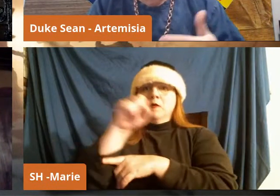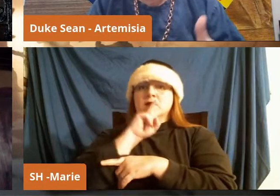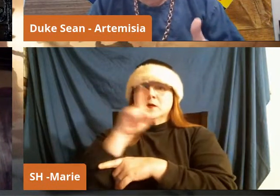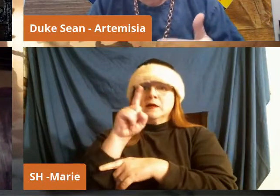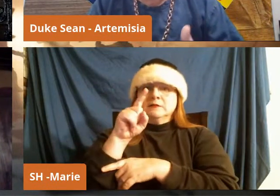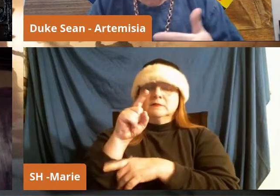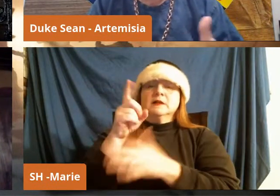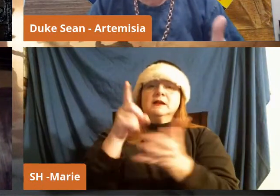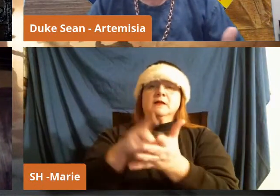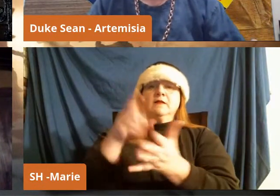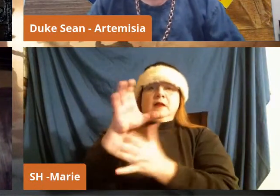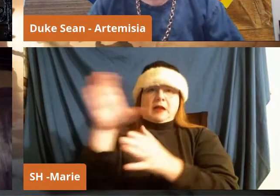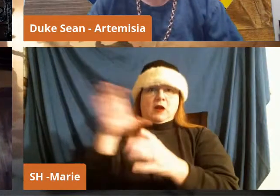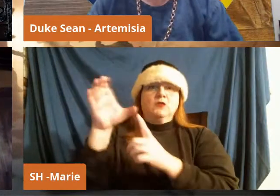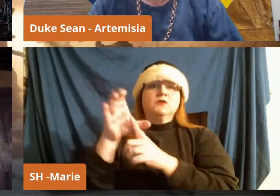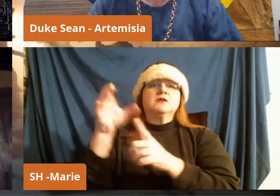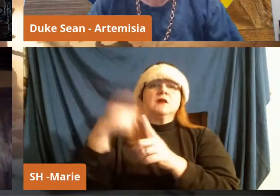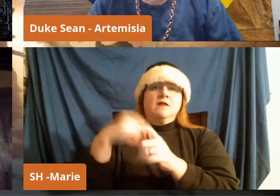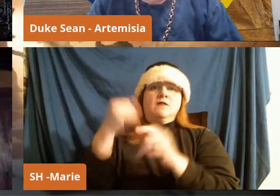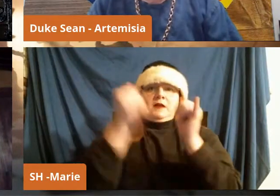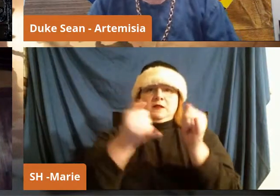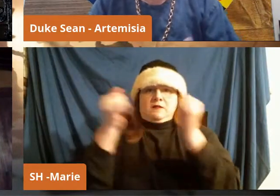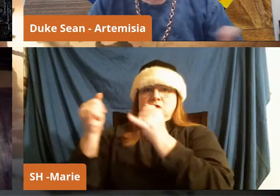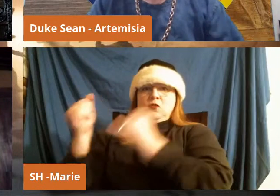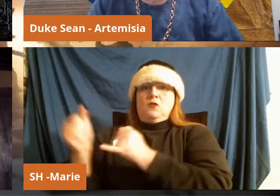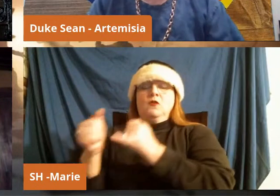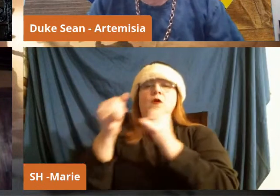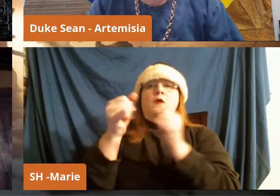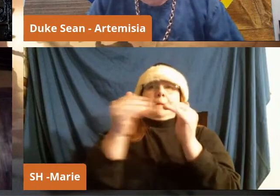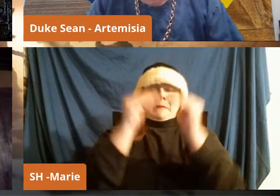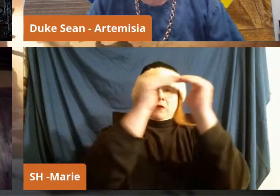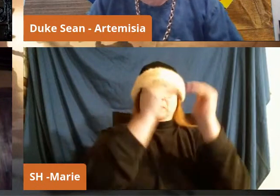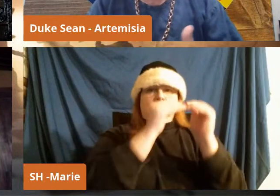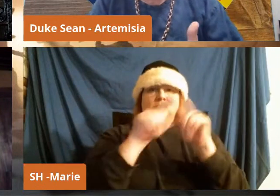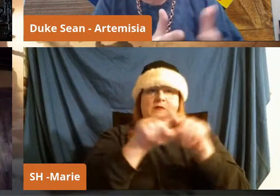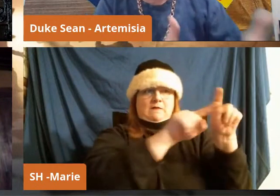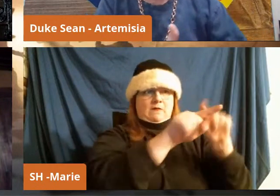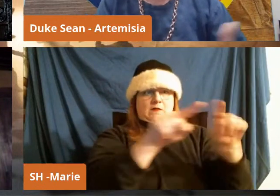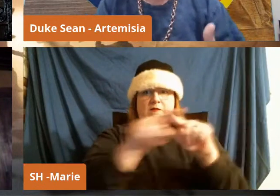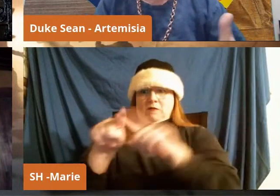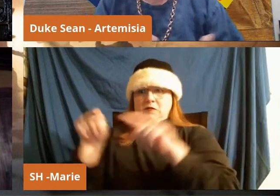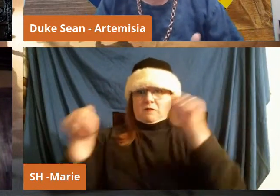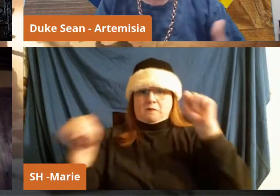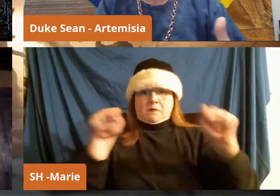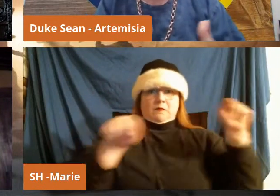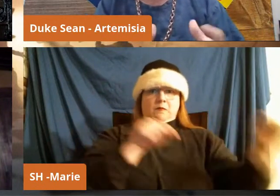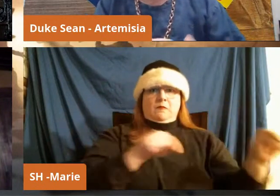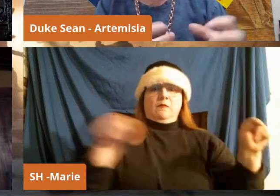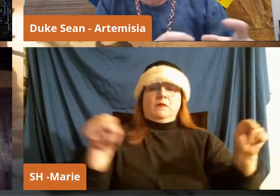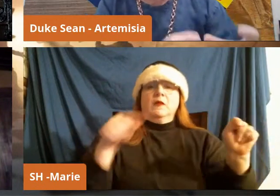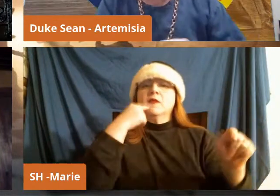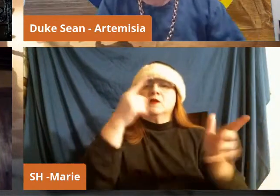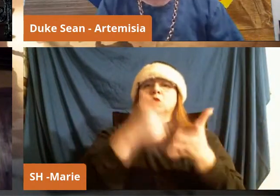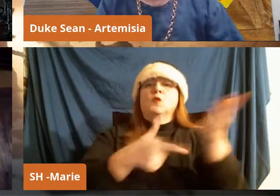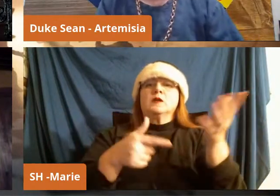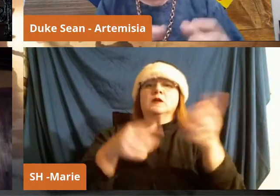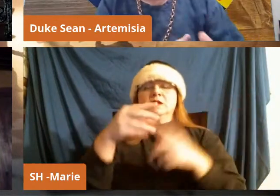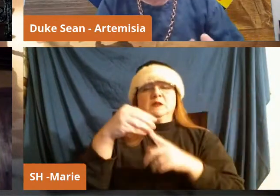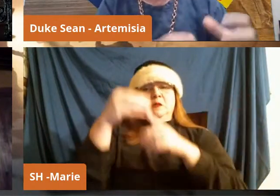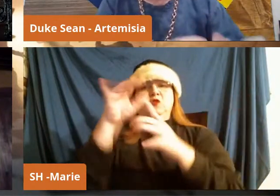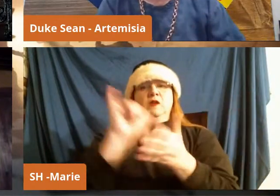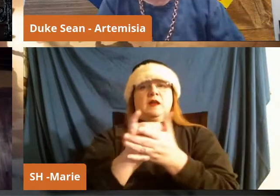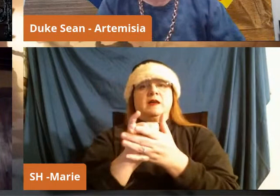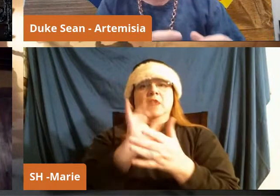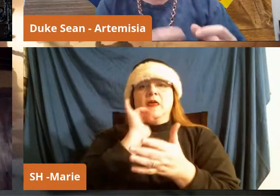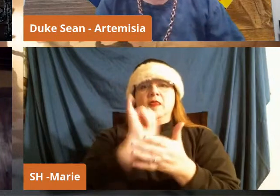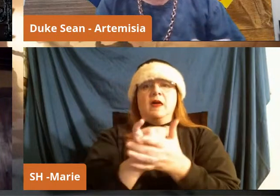defining characteristic of each of the individual peerages. That's what differentiates them, and that's what you have to kind of, specialize, if you will, in